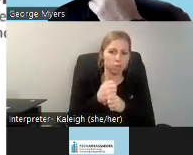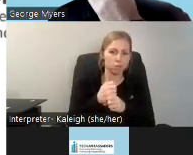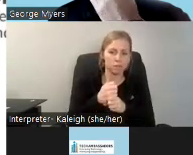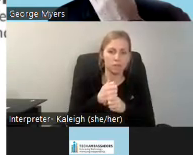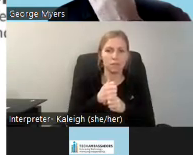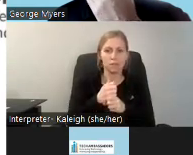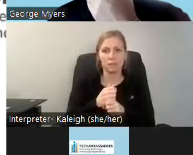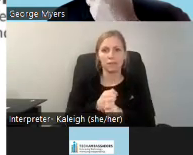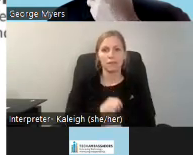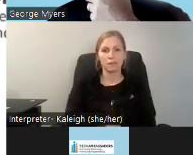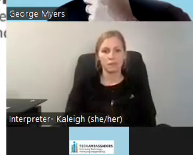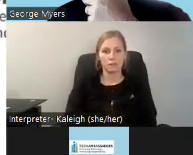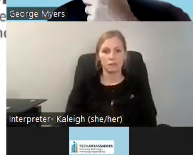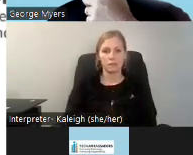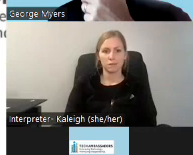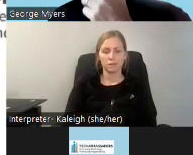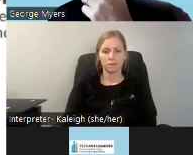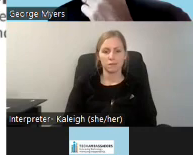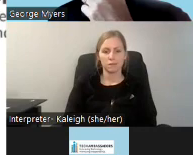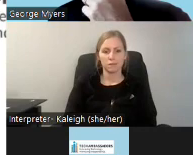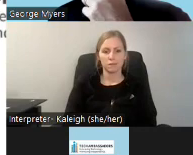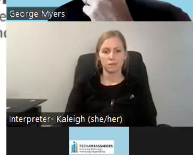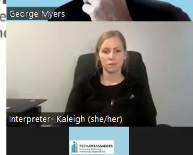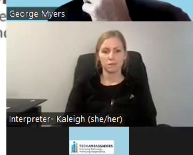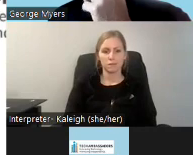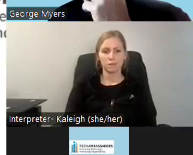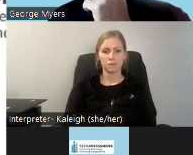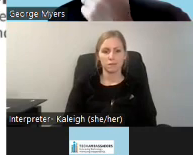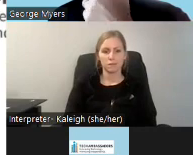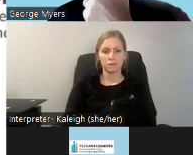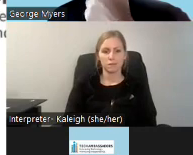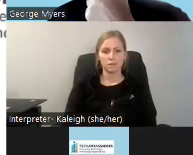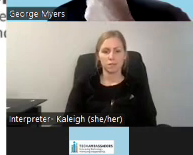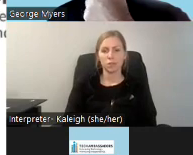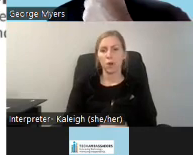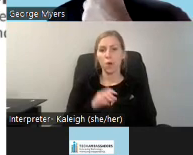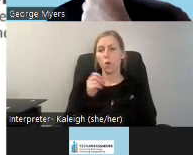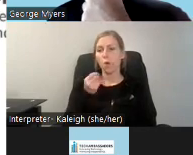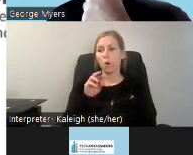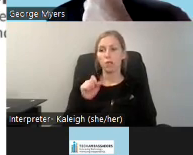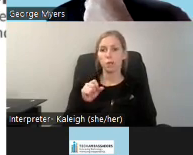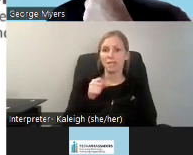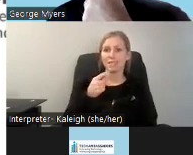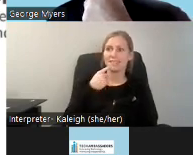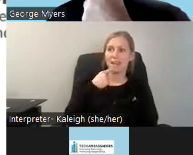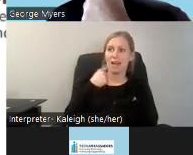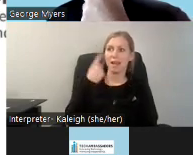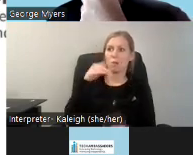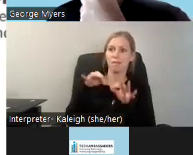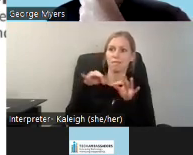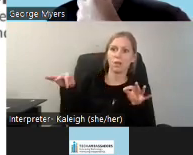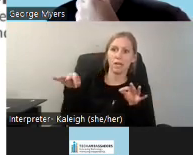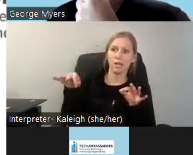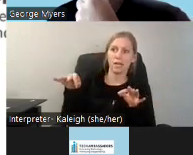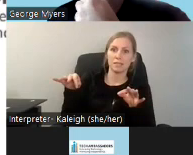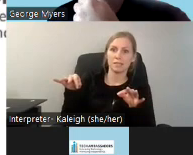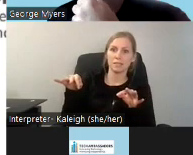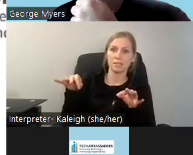tap or the say of one phrase to do all of that